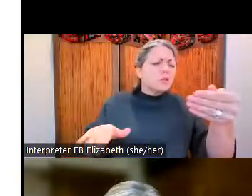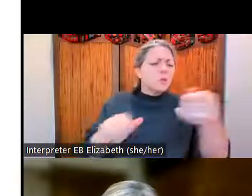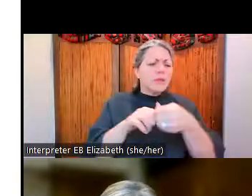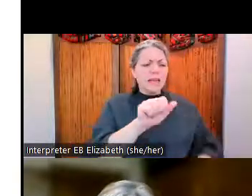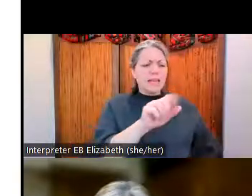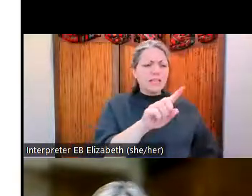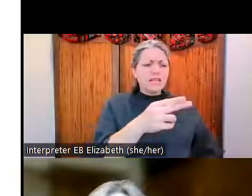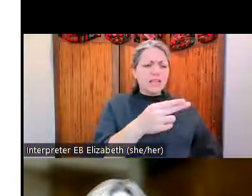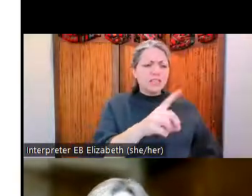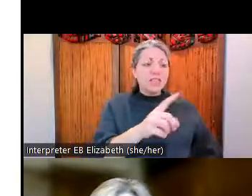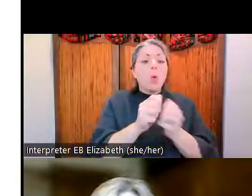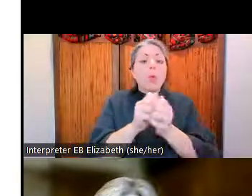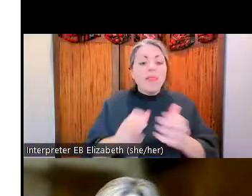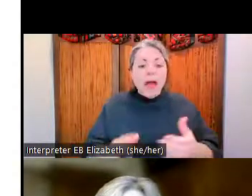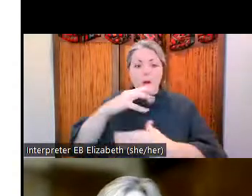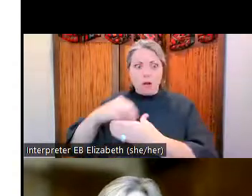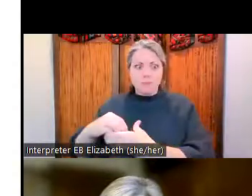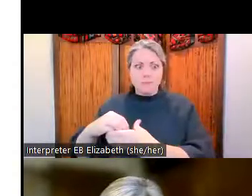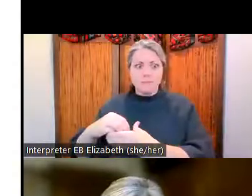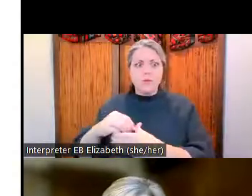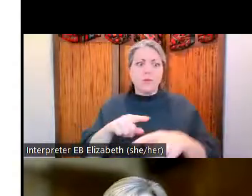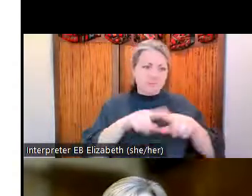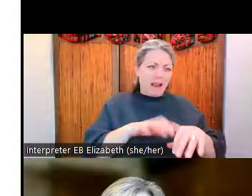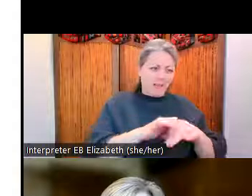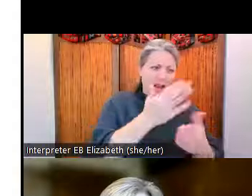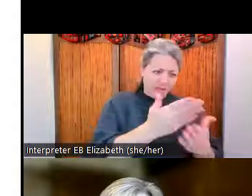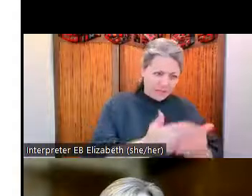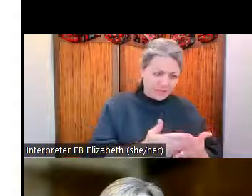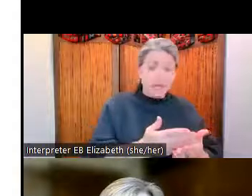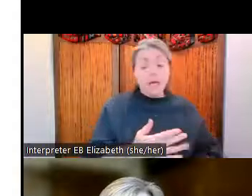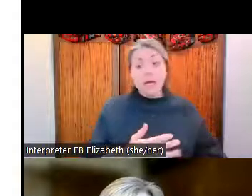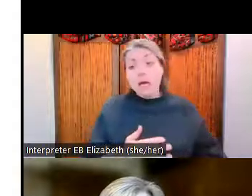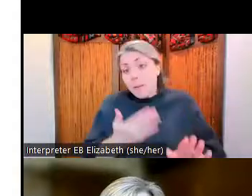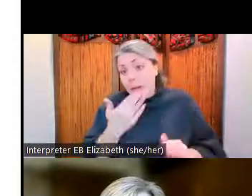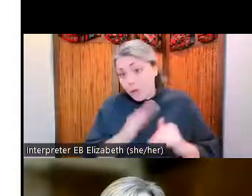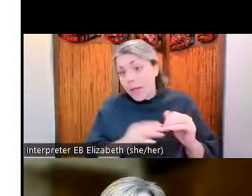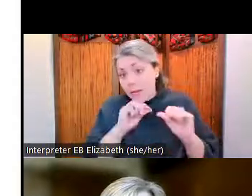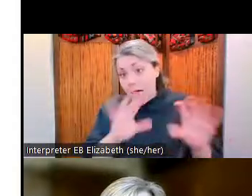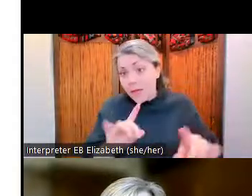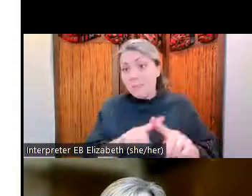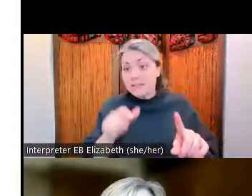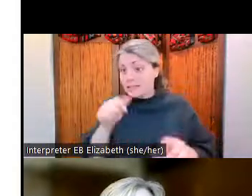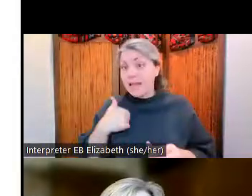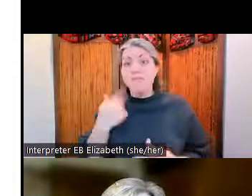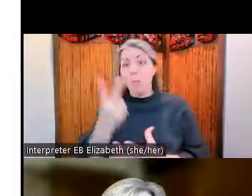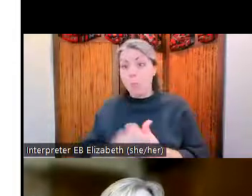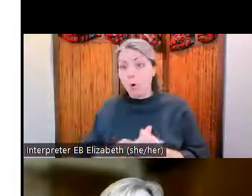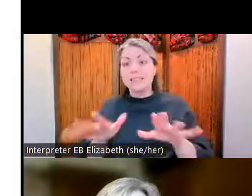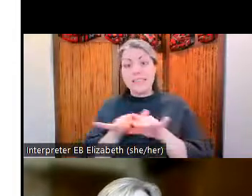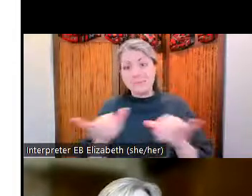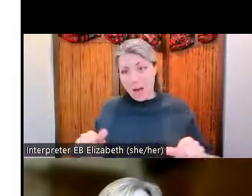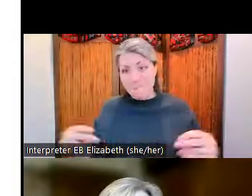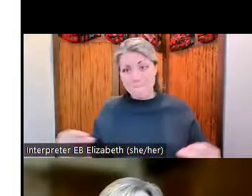the absence of autism, which is better than nothing, but it's not really the best. It's not really the